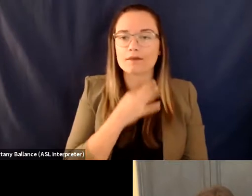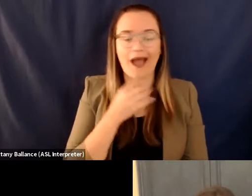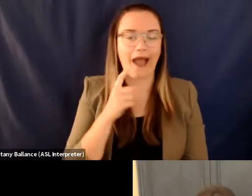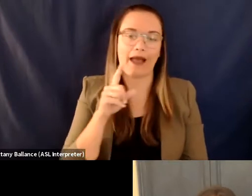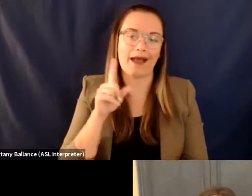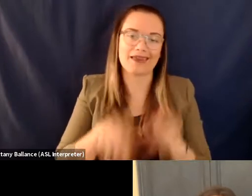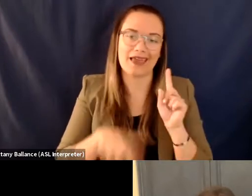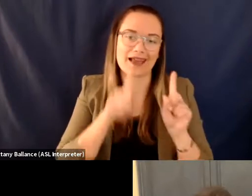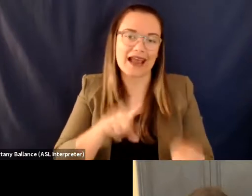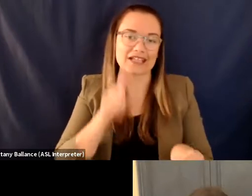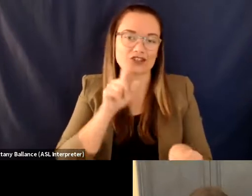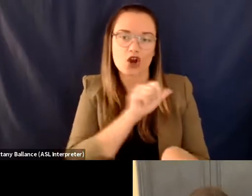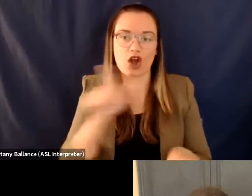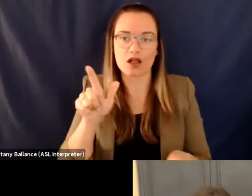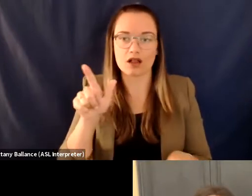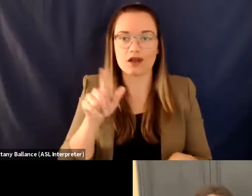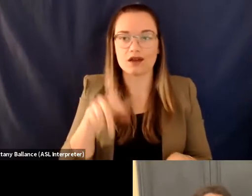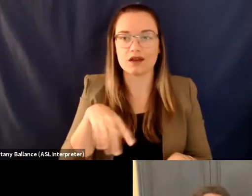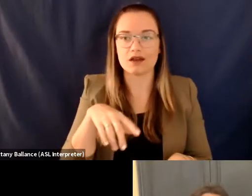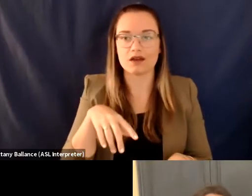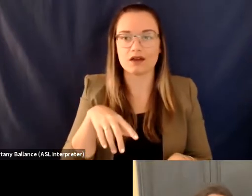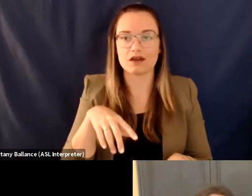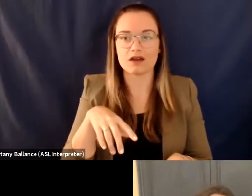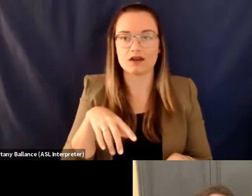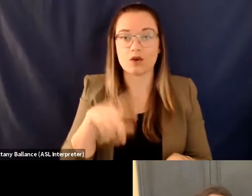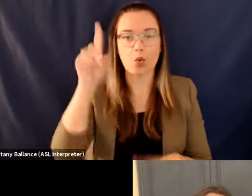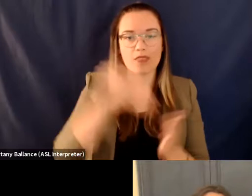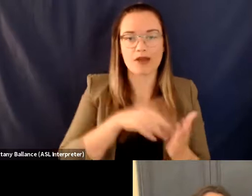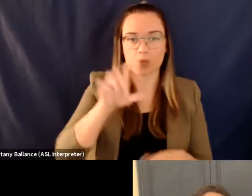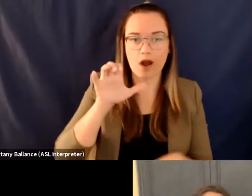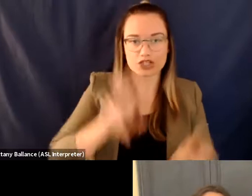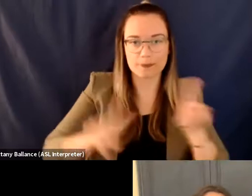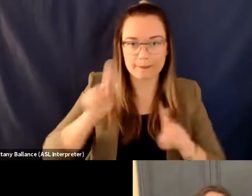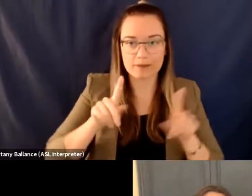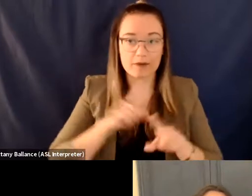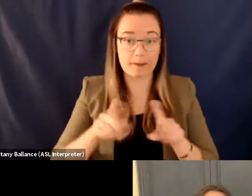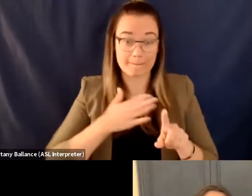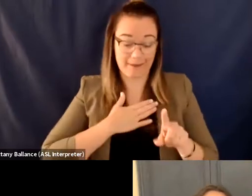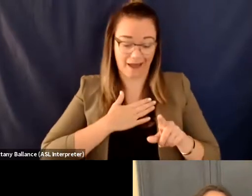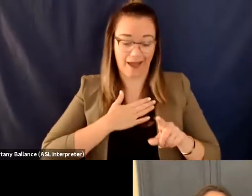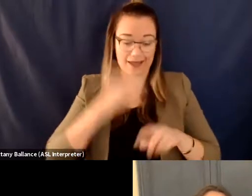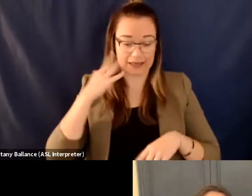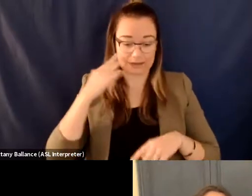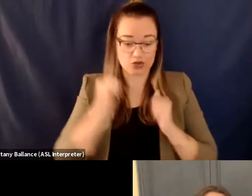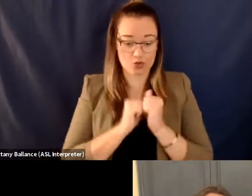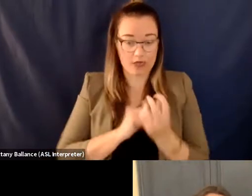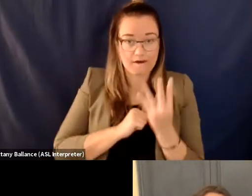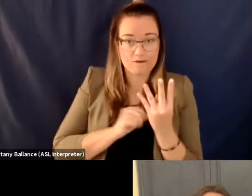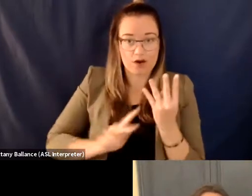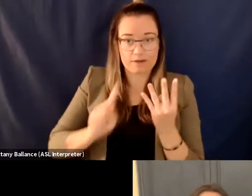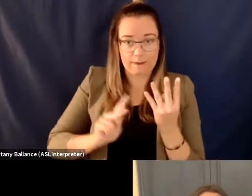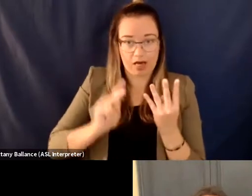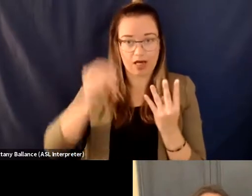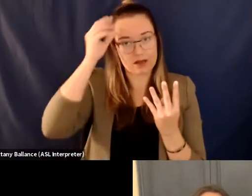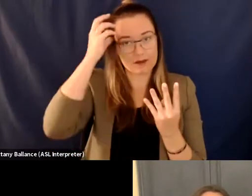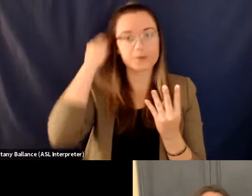people, again, the 1,100 guys who went through this that particular year, but my anecdotal experience with the four people we went through this program with is